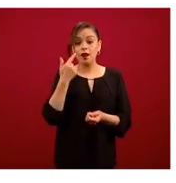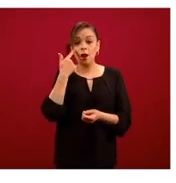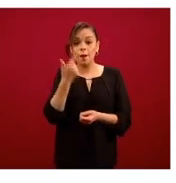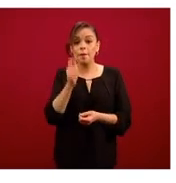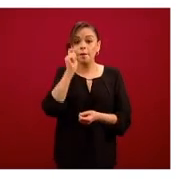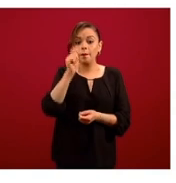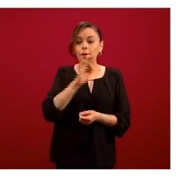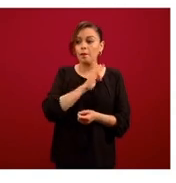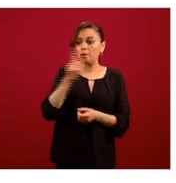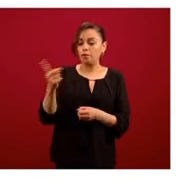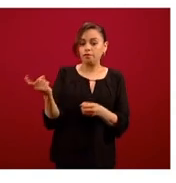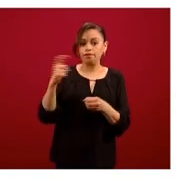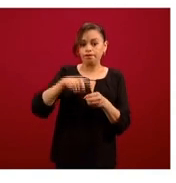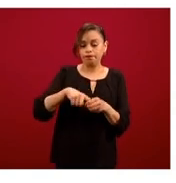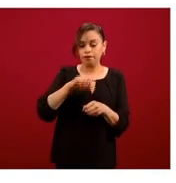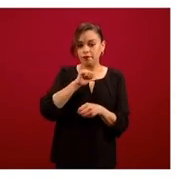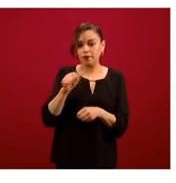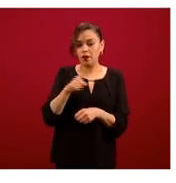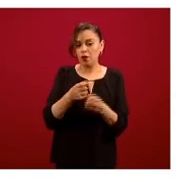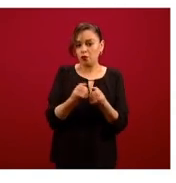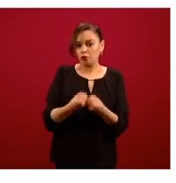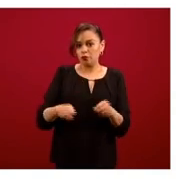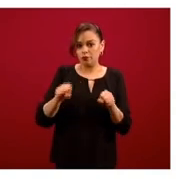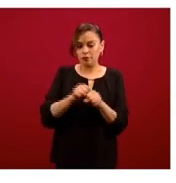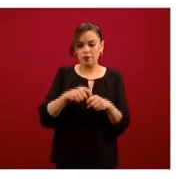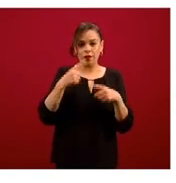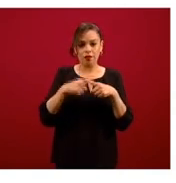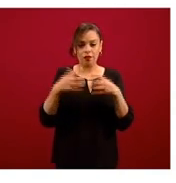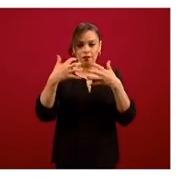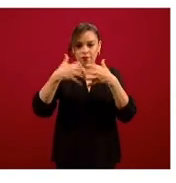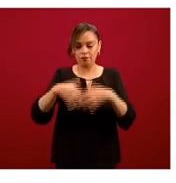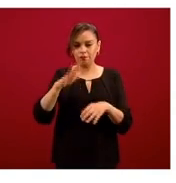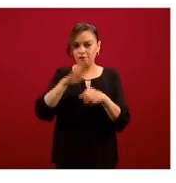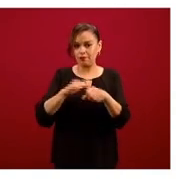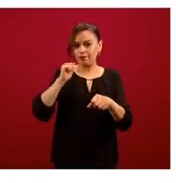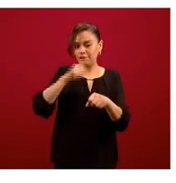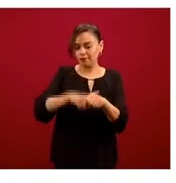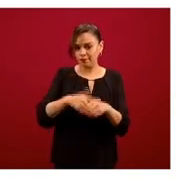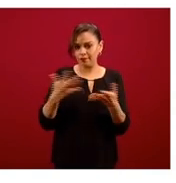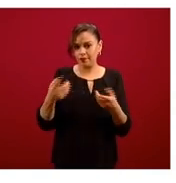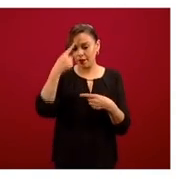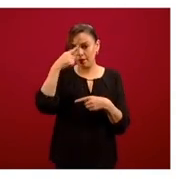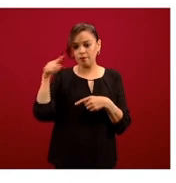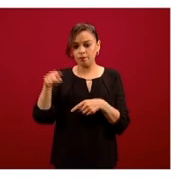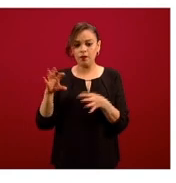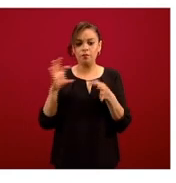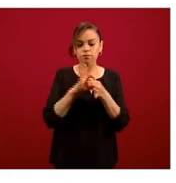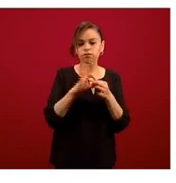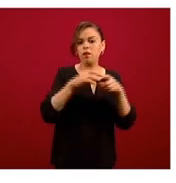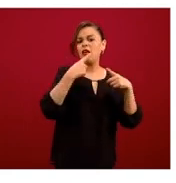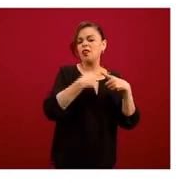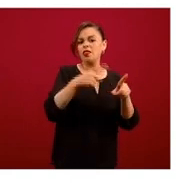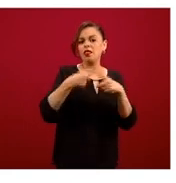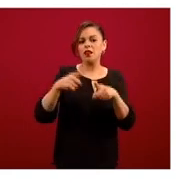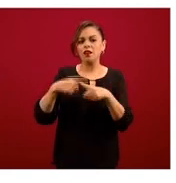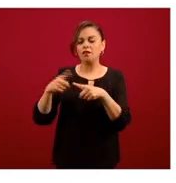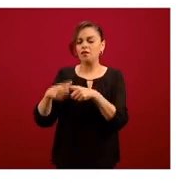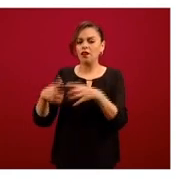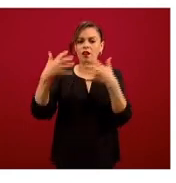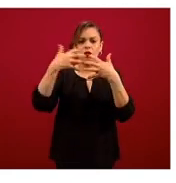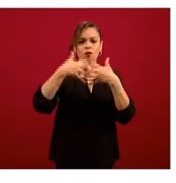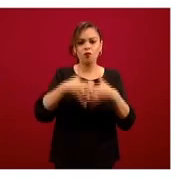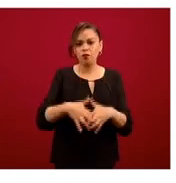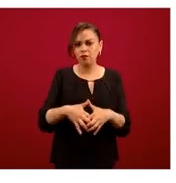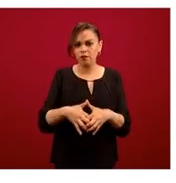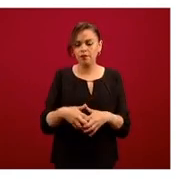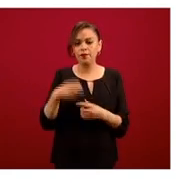slide, we explore different options for investing and for partnering up with